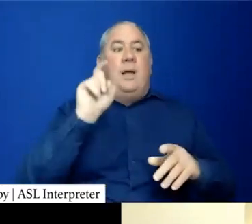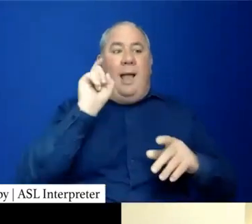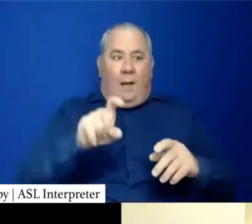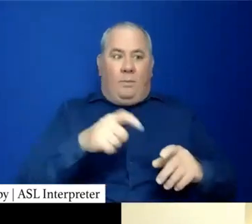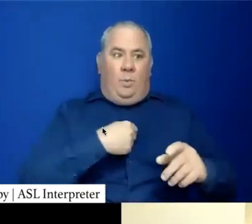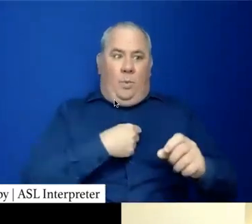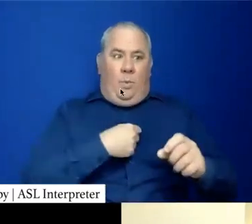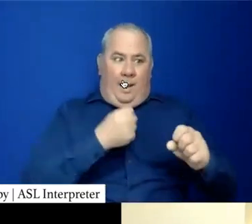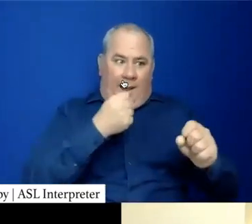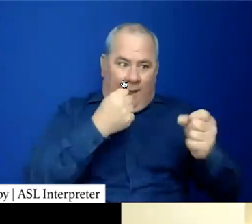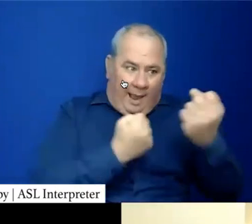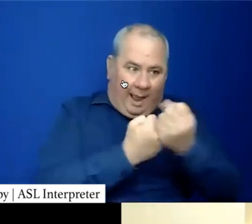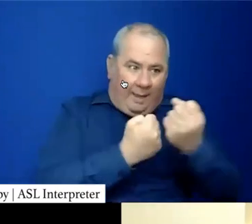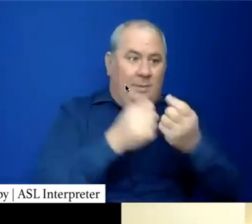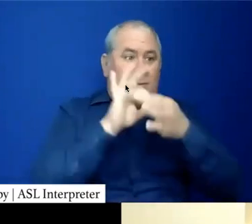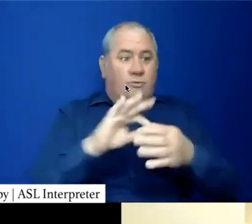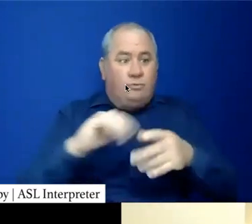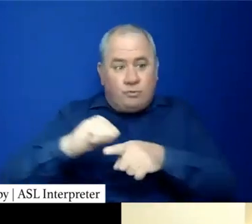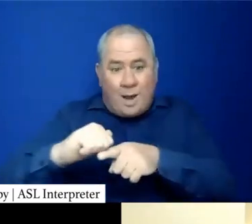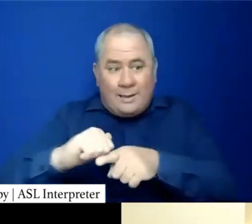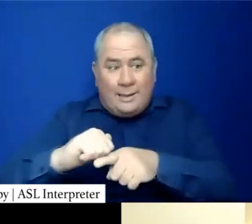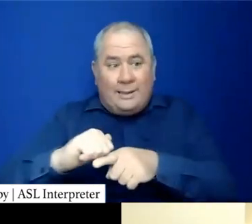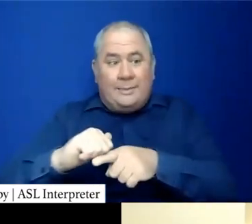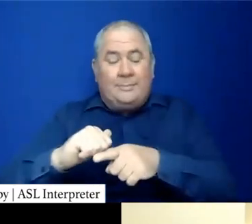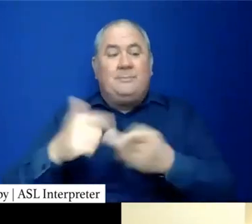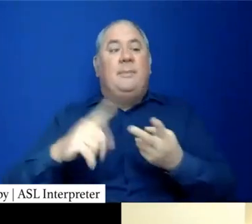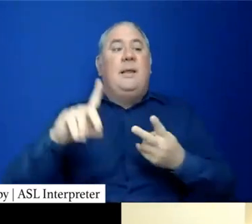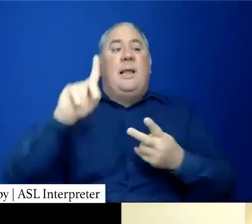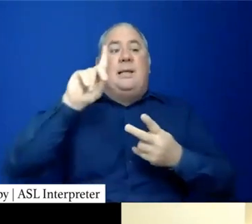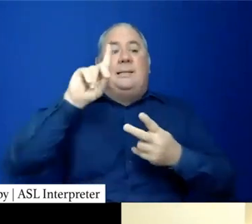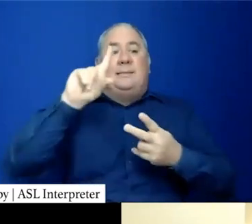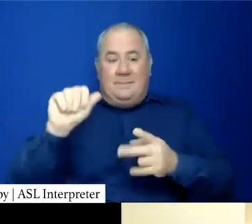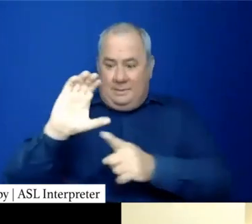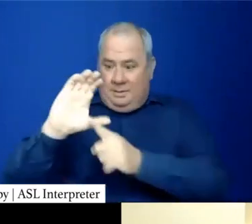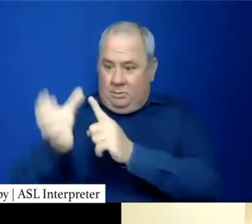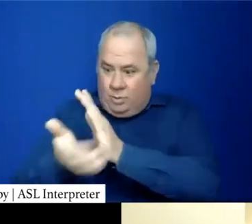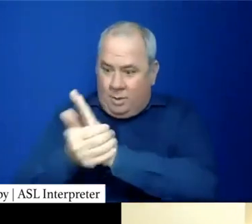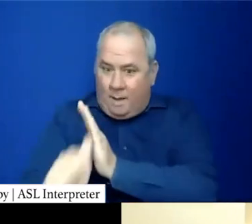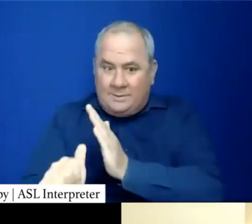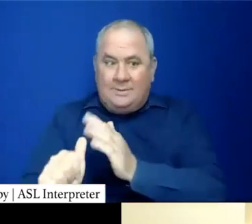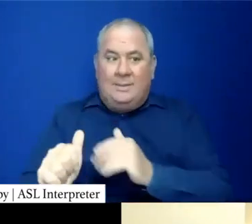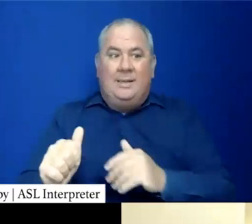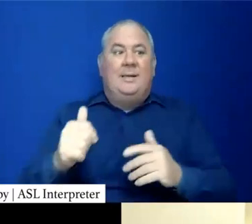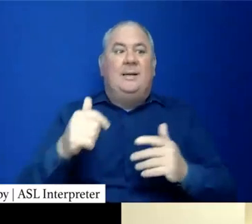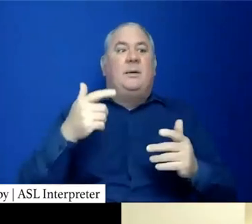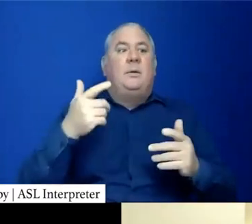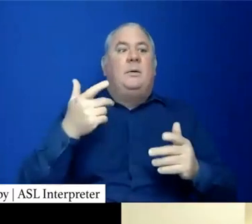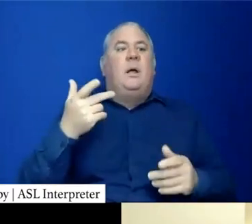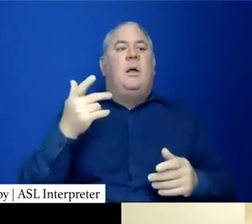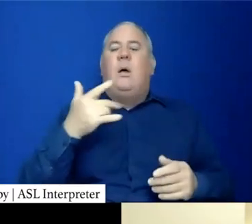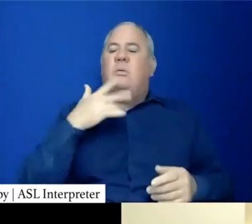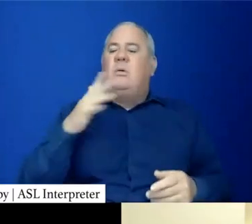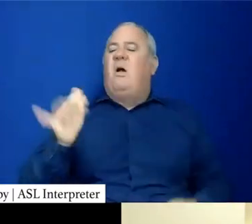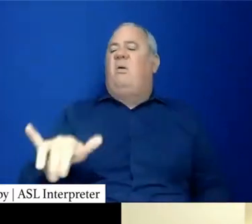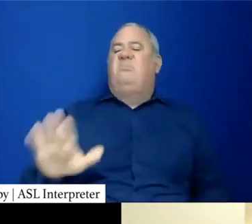be disability culturally competent. Mm-hmm. Understand that you can't just say, oh, that's an ADA thing, go to HR